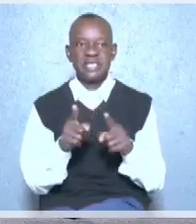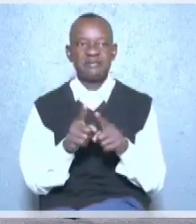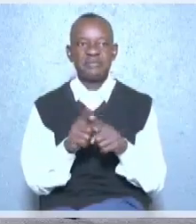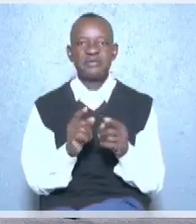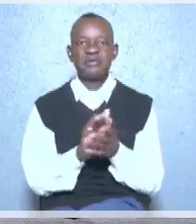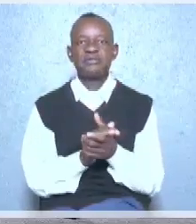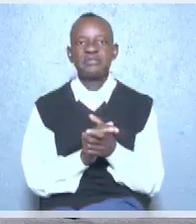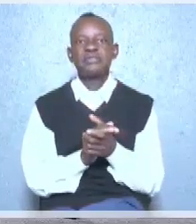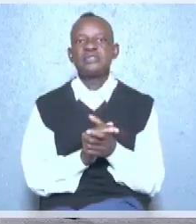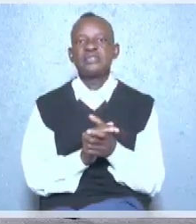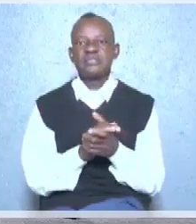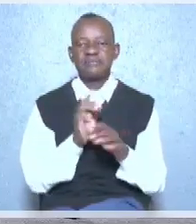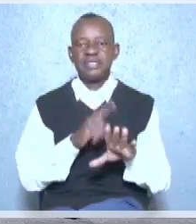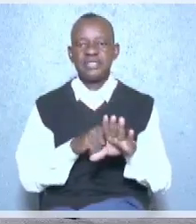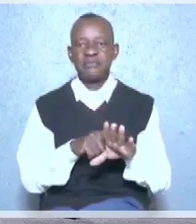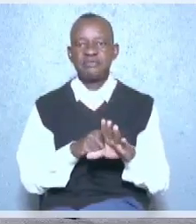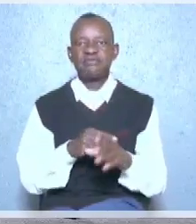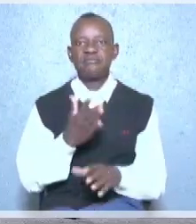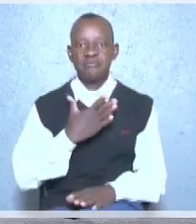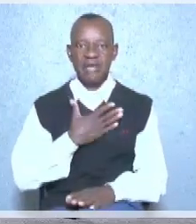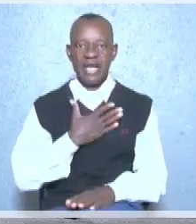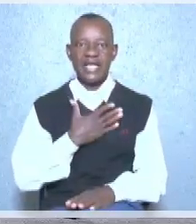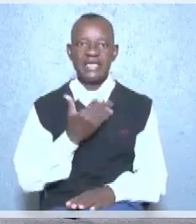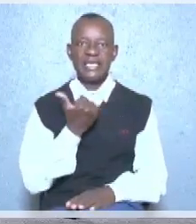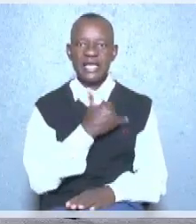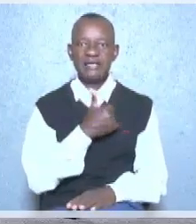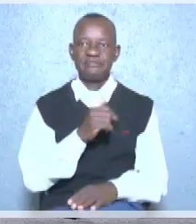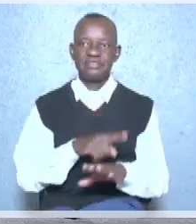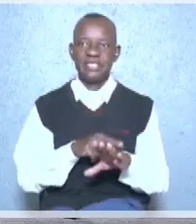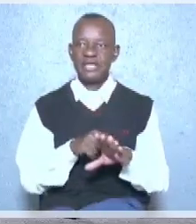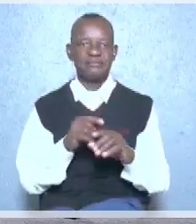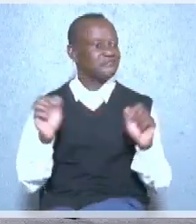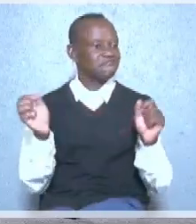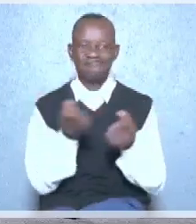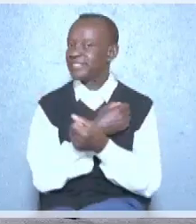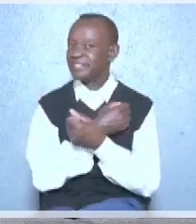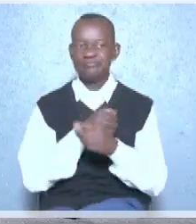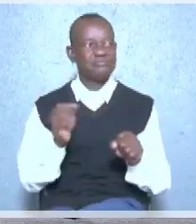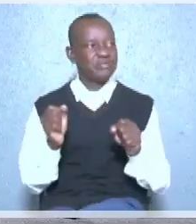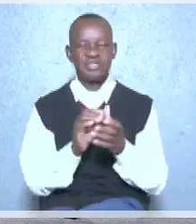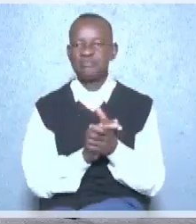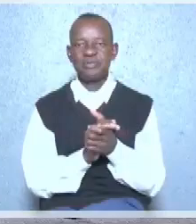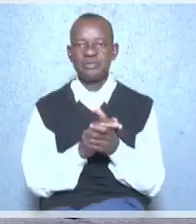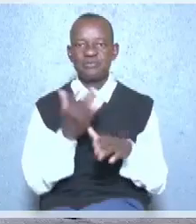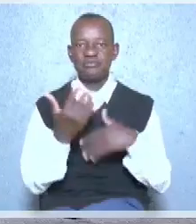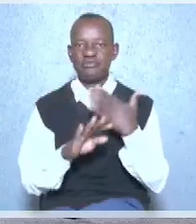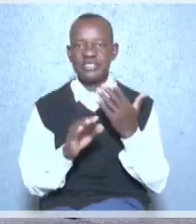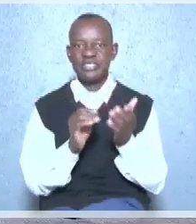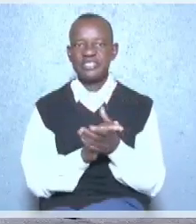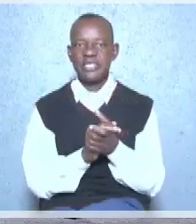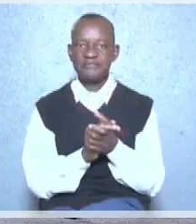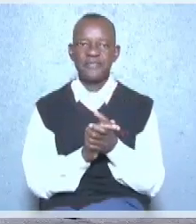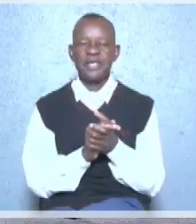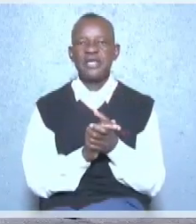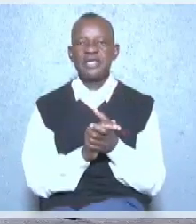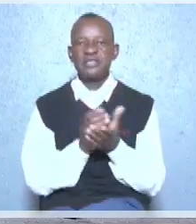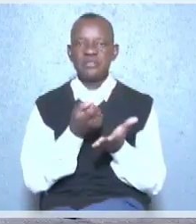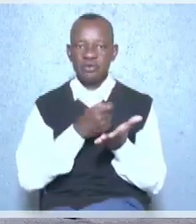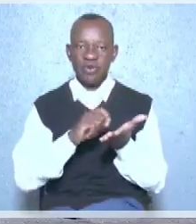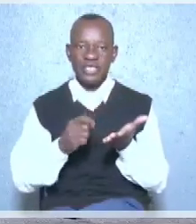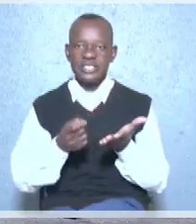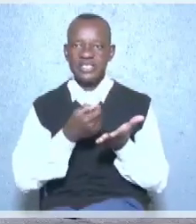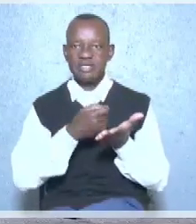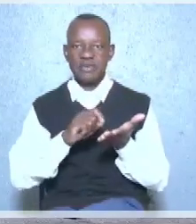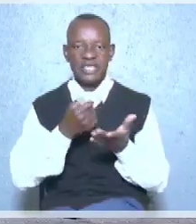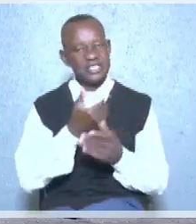So, we still need to have a bit of a long way to come and tell a story that does justice to the